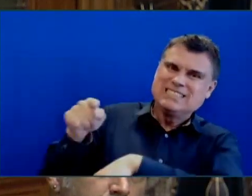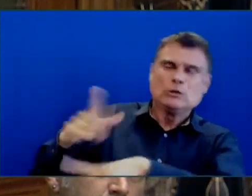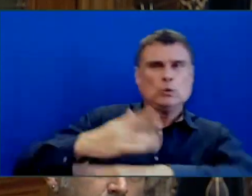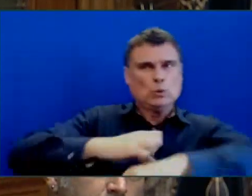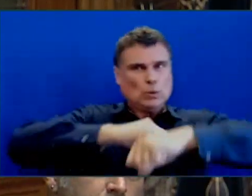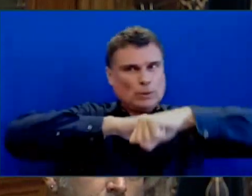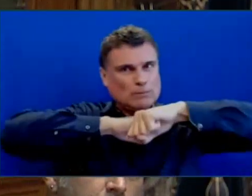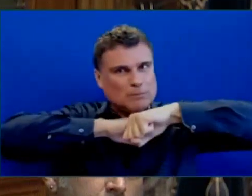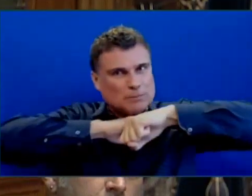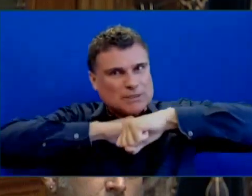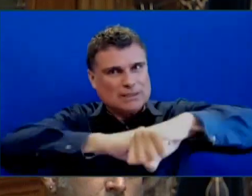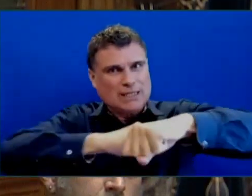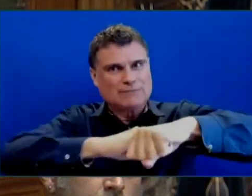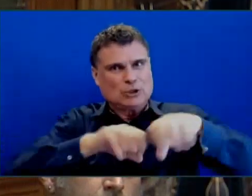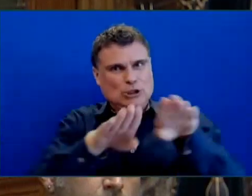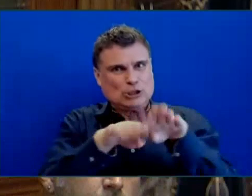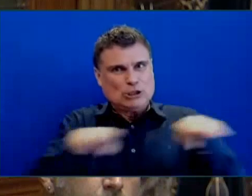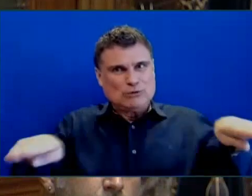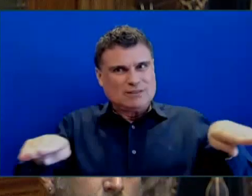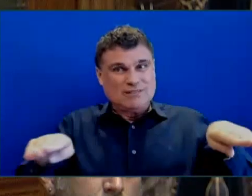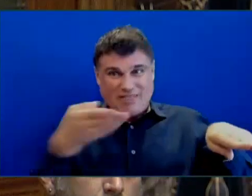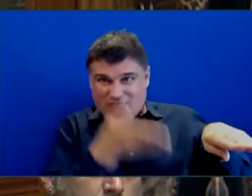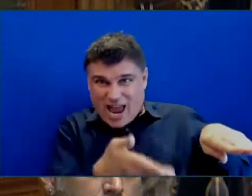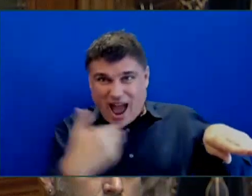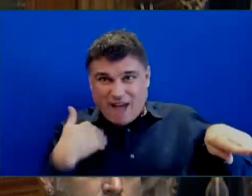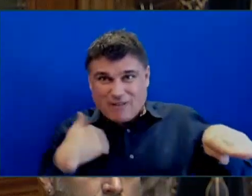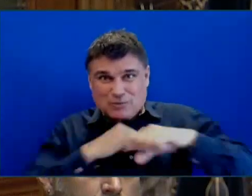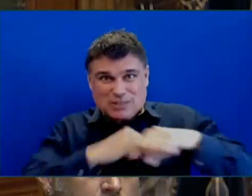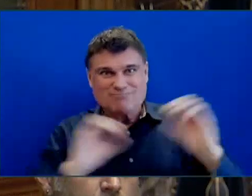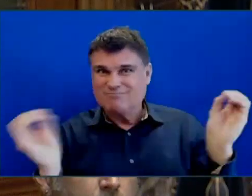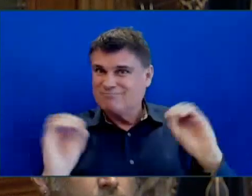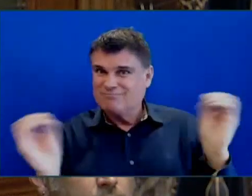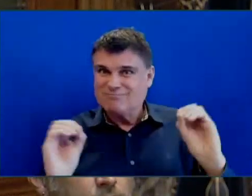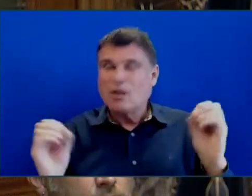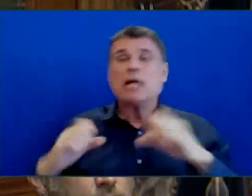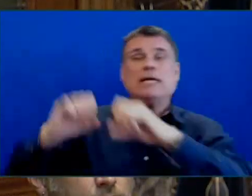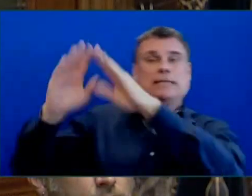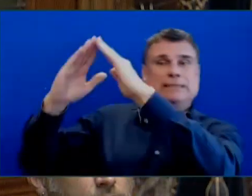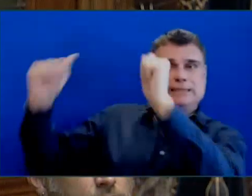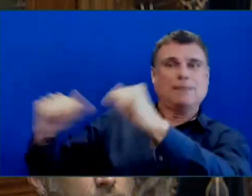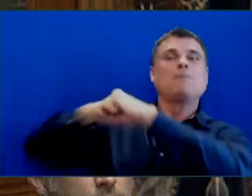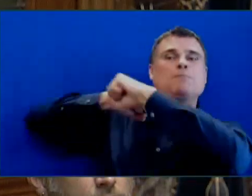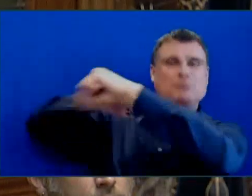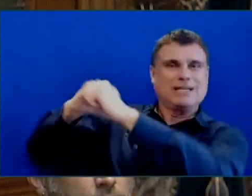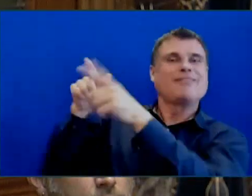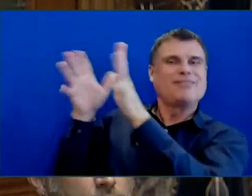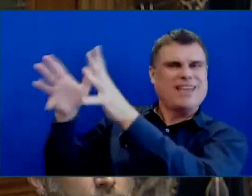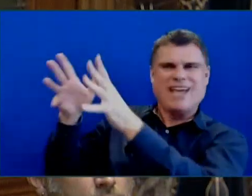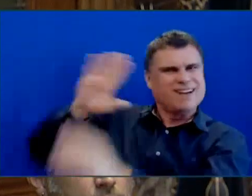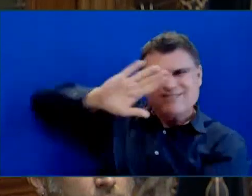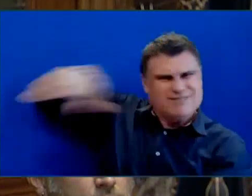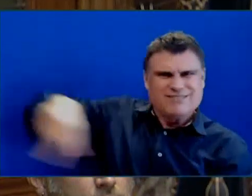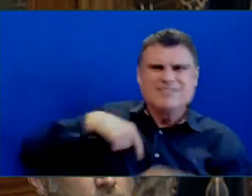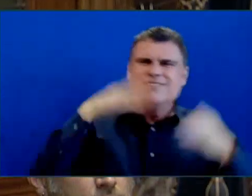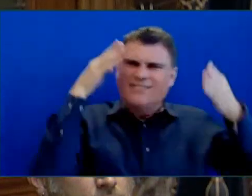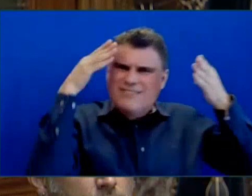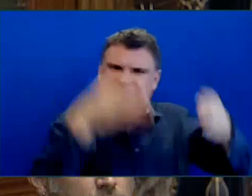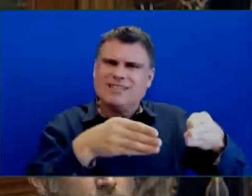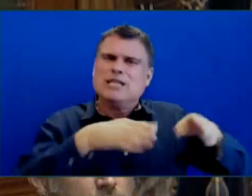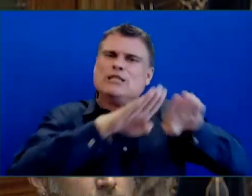system. We have to have a government that has the courage to stand up for the children and not the system.